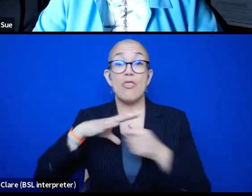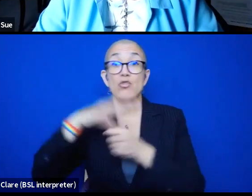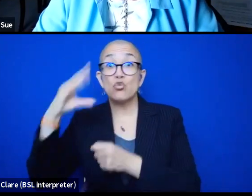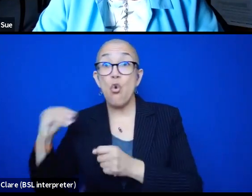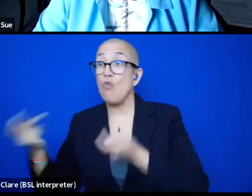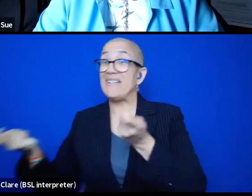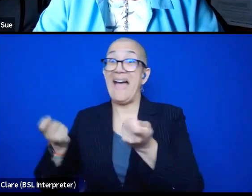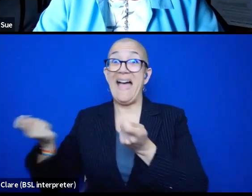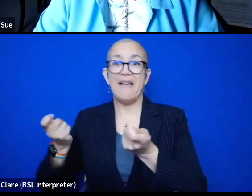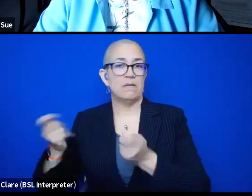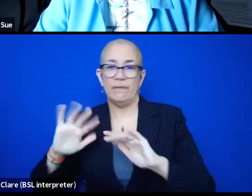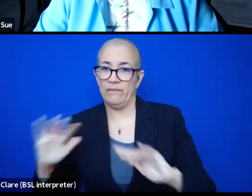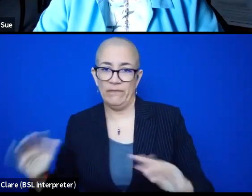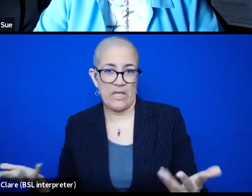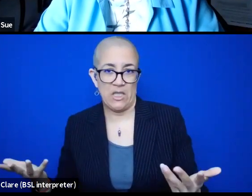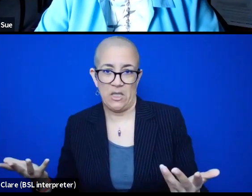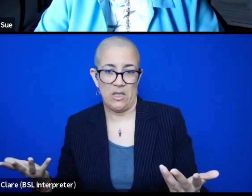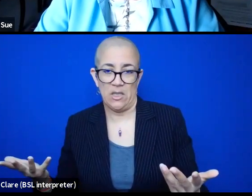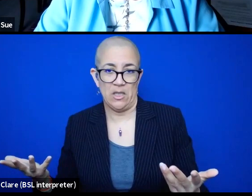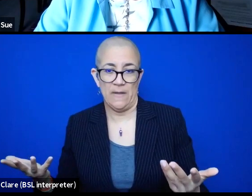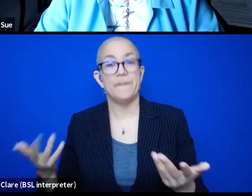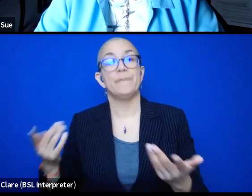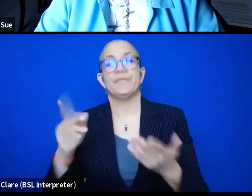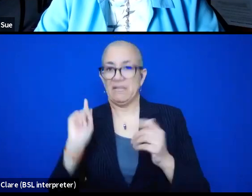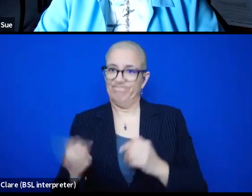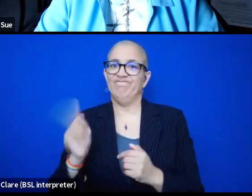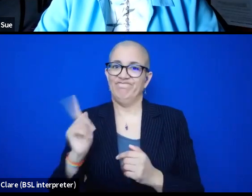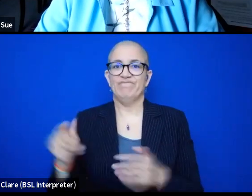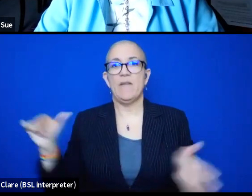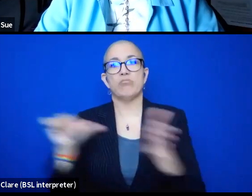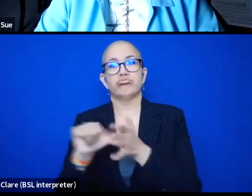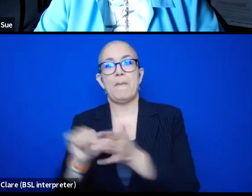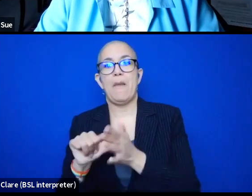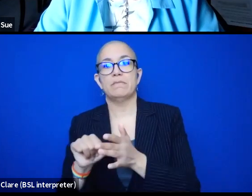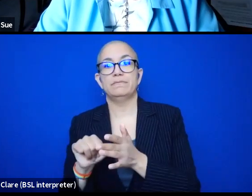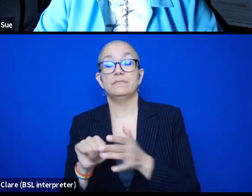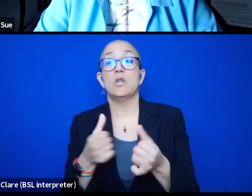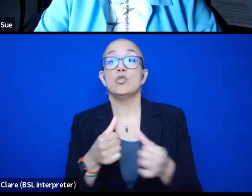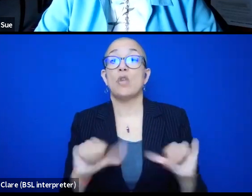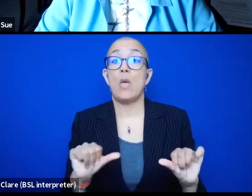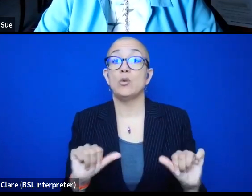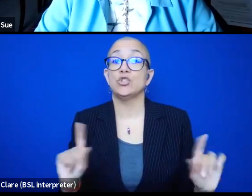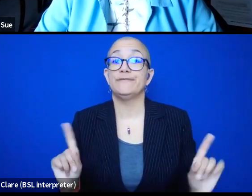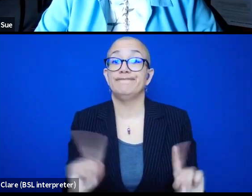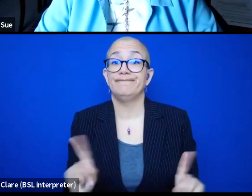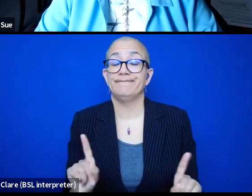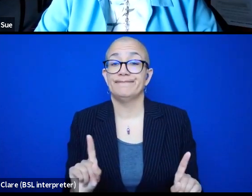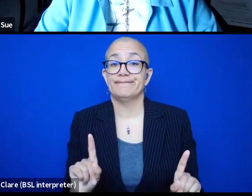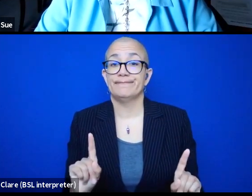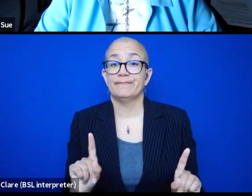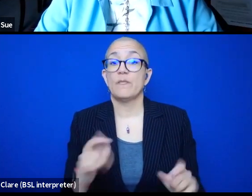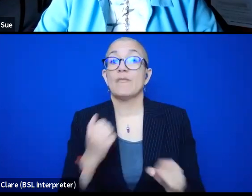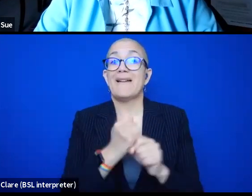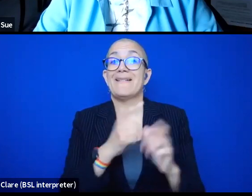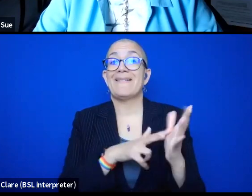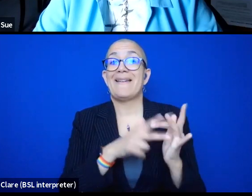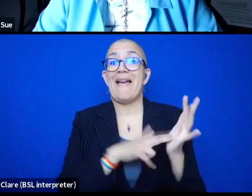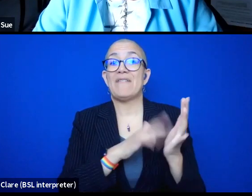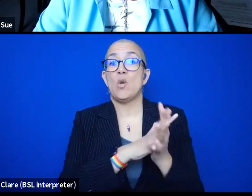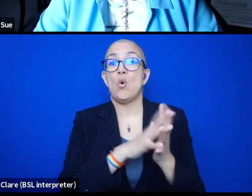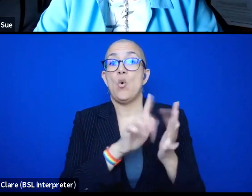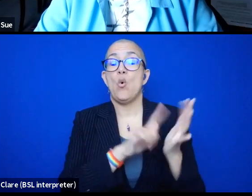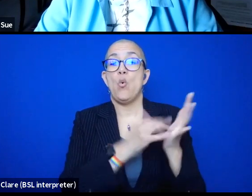the situation. So that is the problem. The solution is actually Gavin Williamson taking a